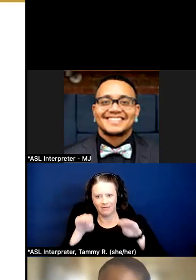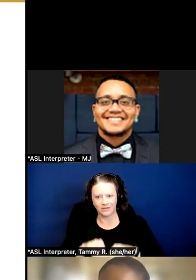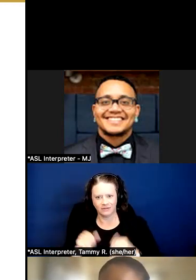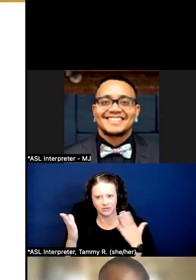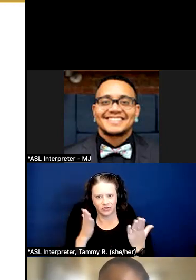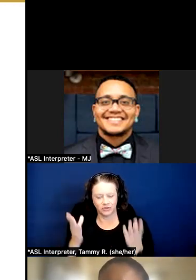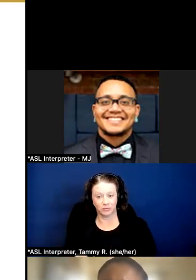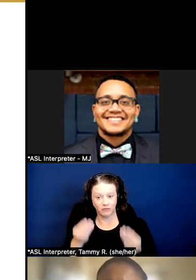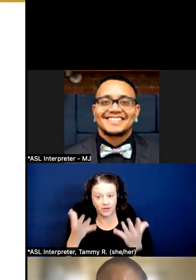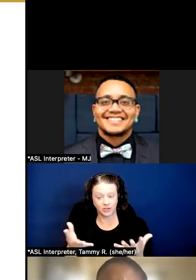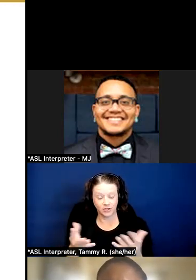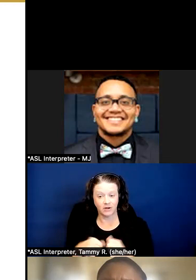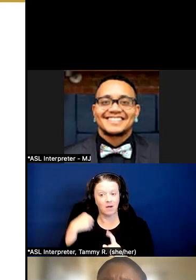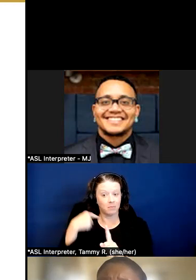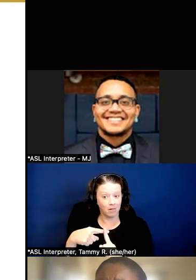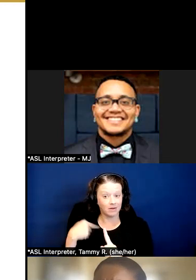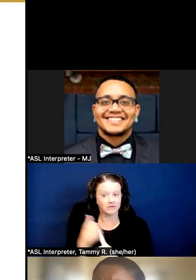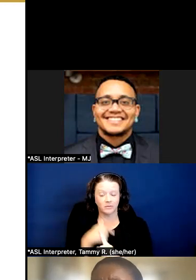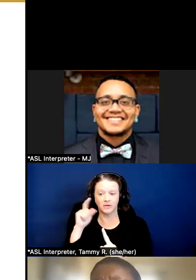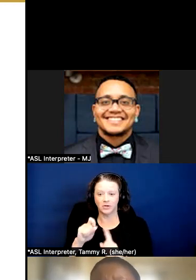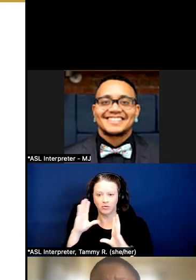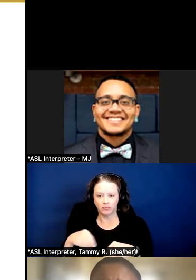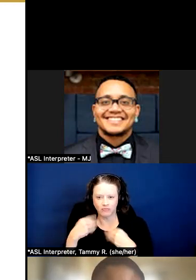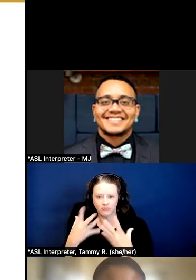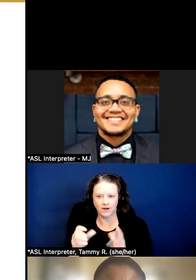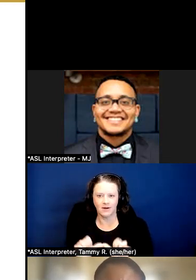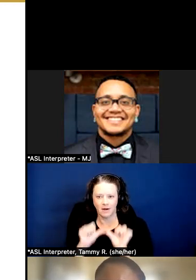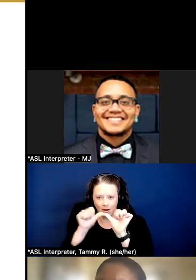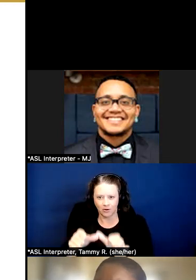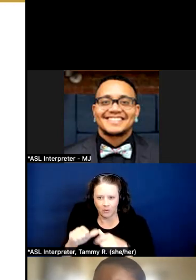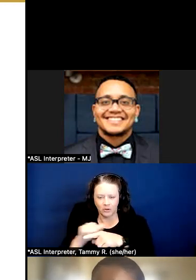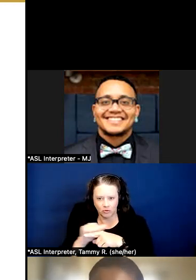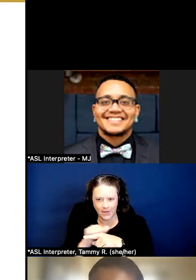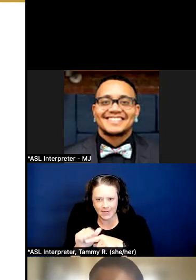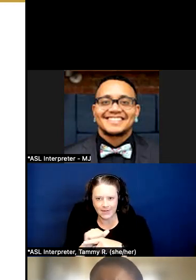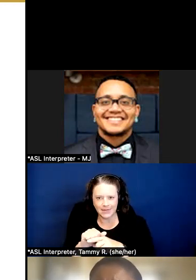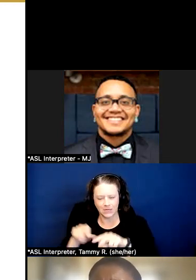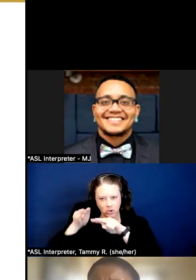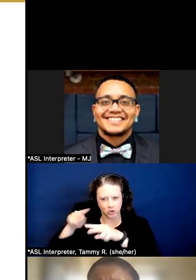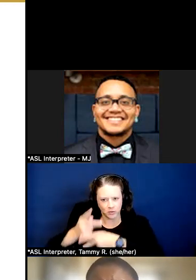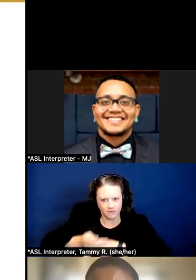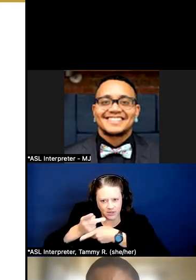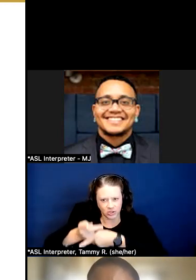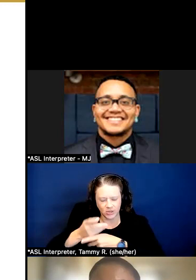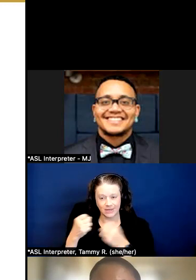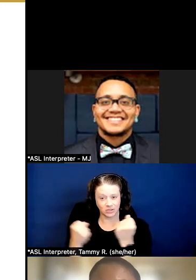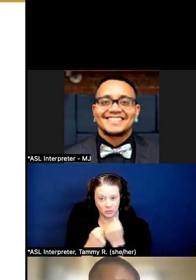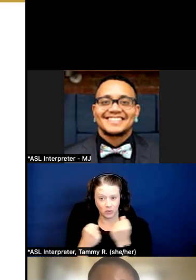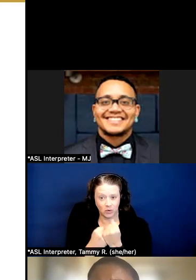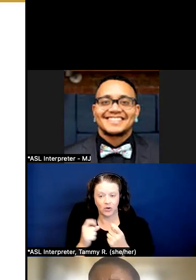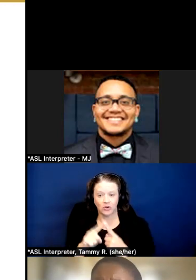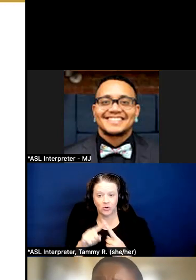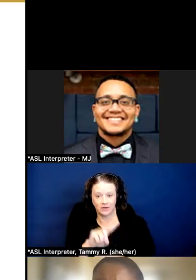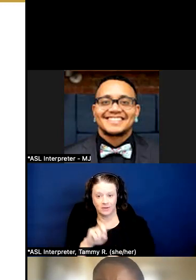to doing that, there is a need to provide ongoing training, supervision, and support to